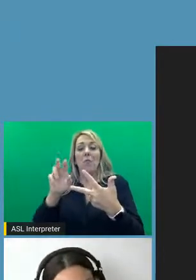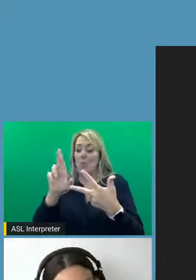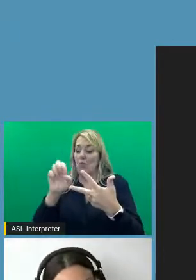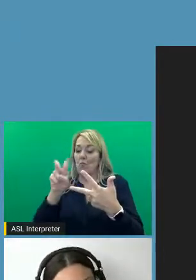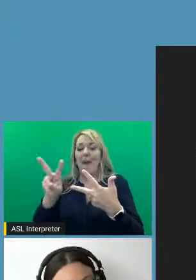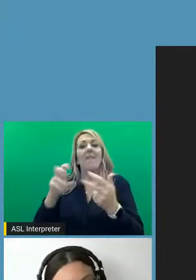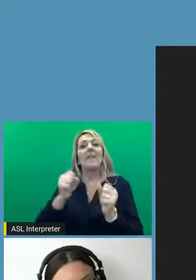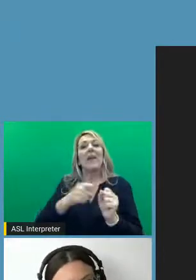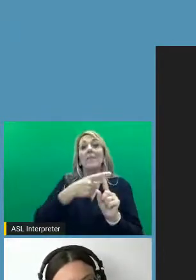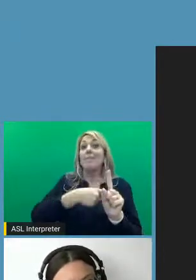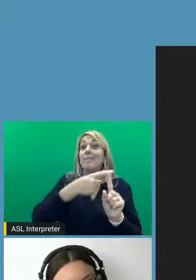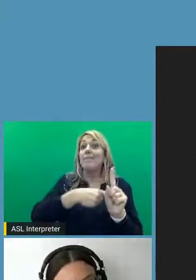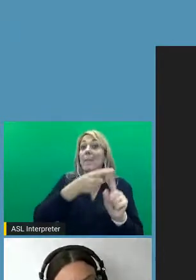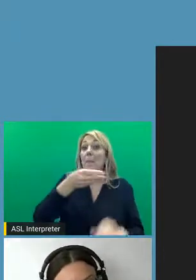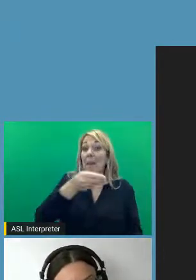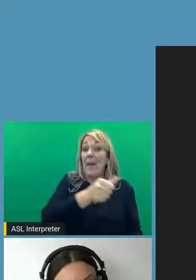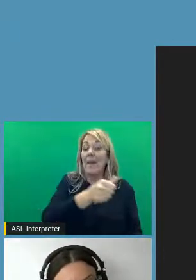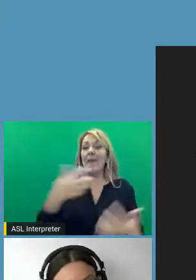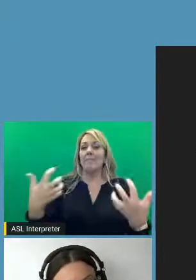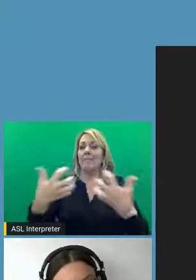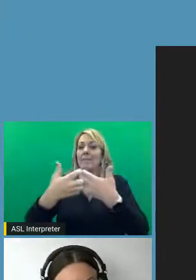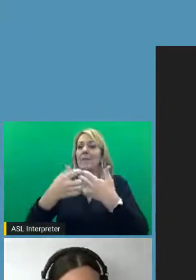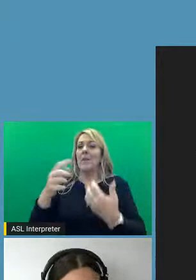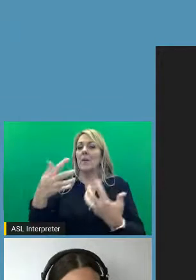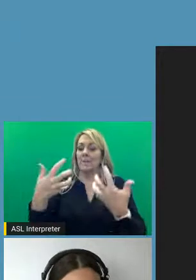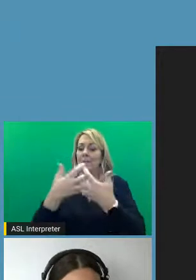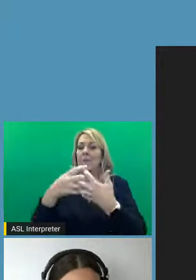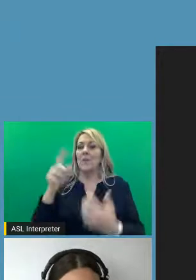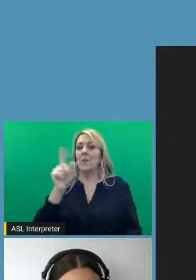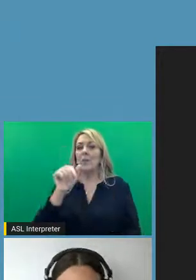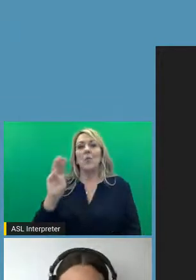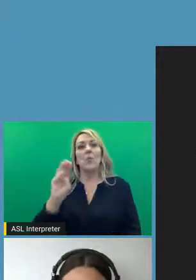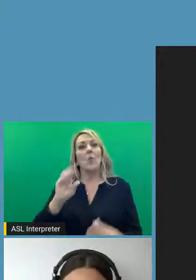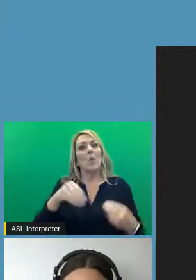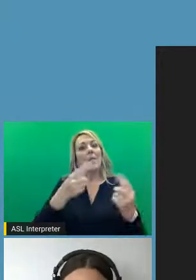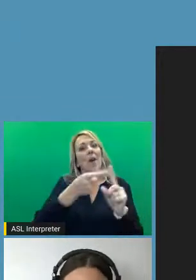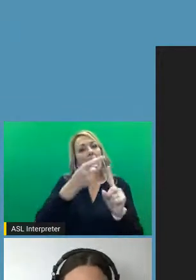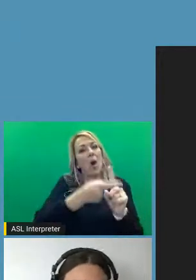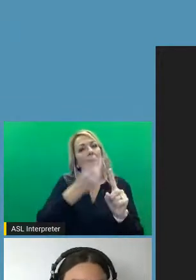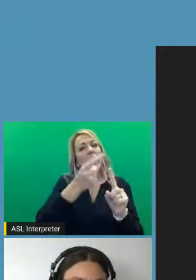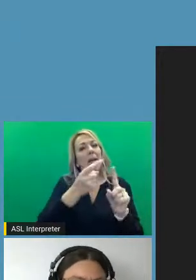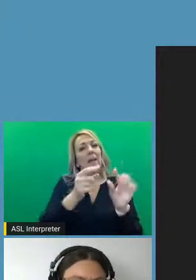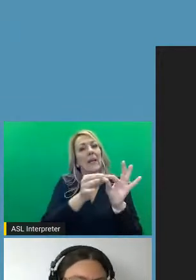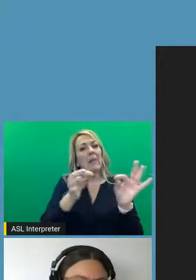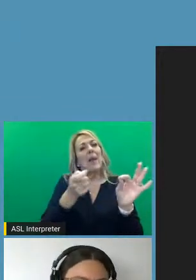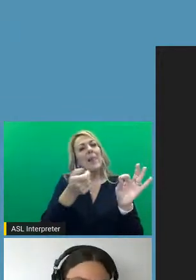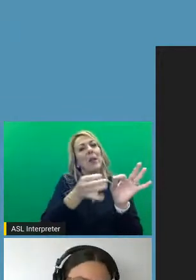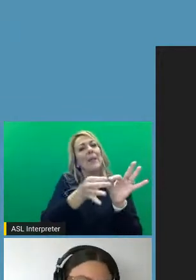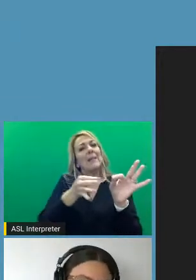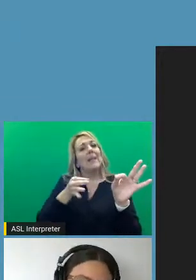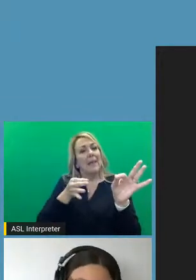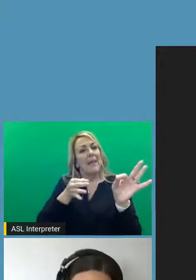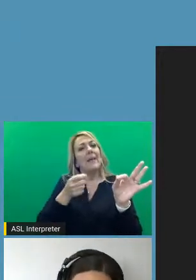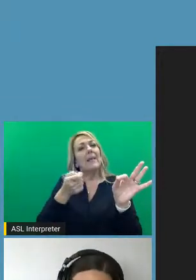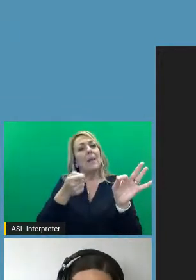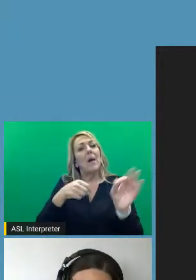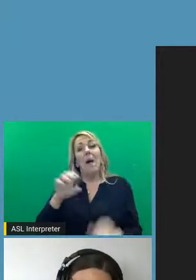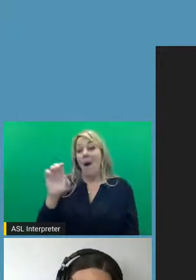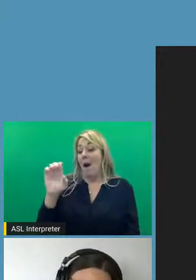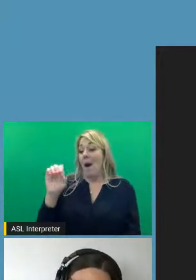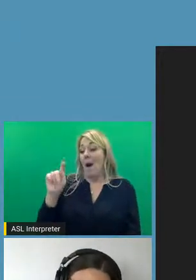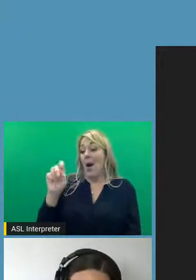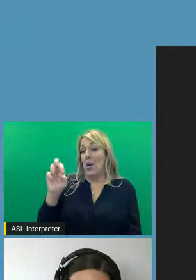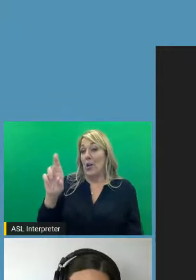integrates with Zoom, that provides automated captions with a bit of a delay. I have found that Otter has